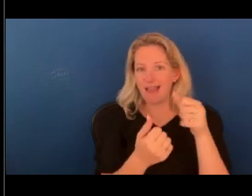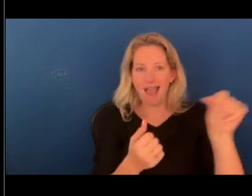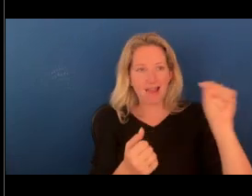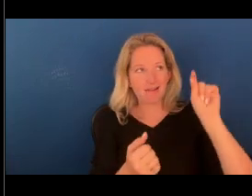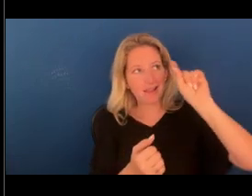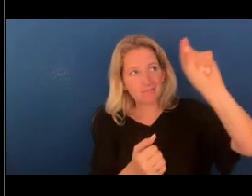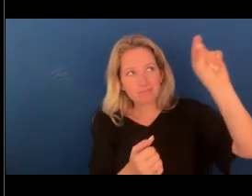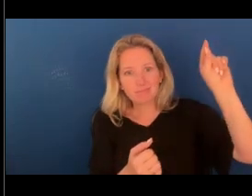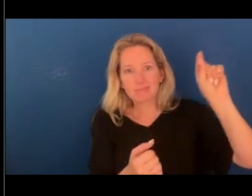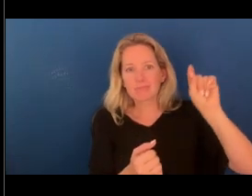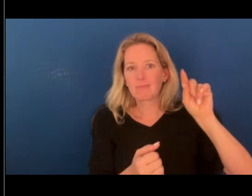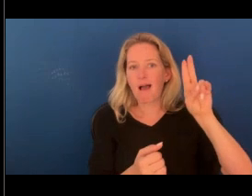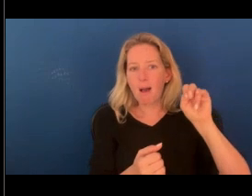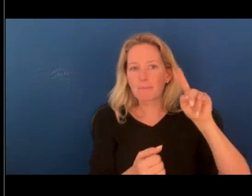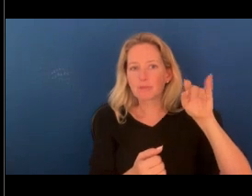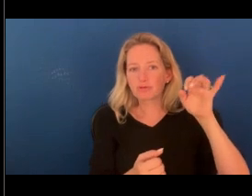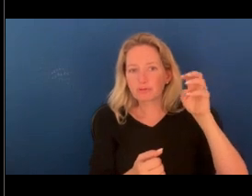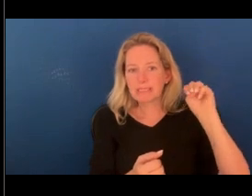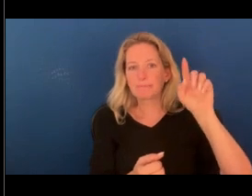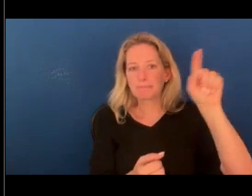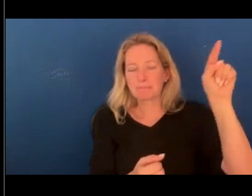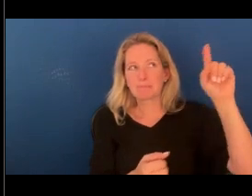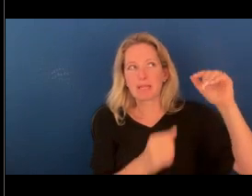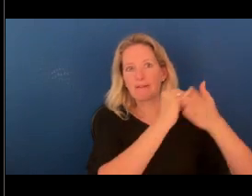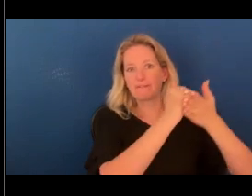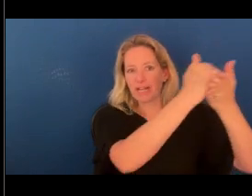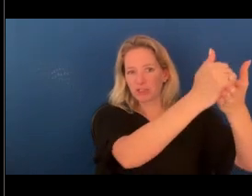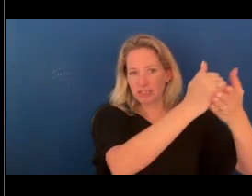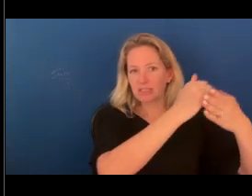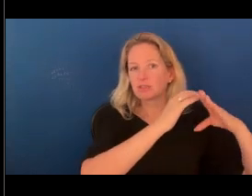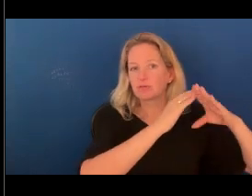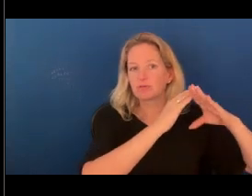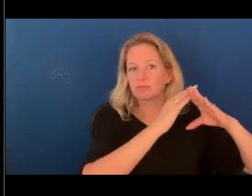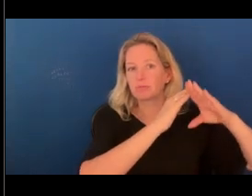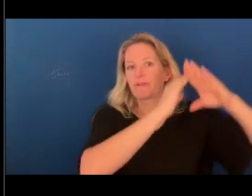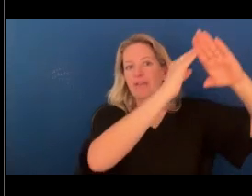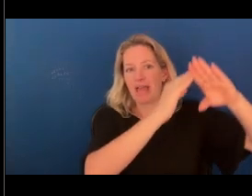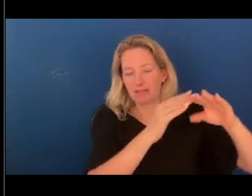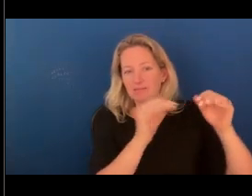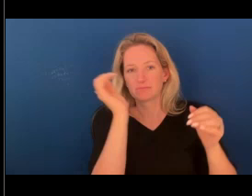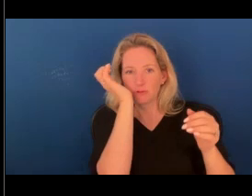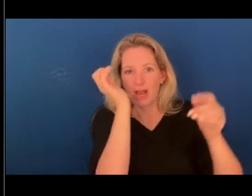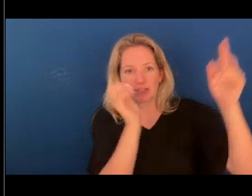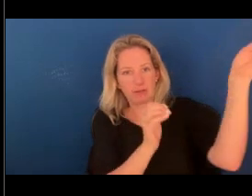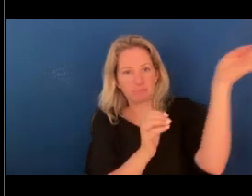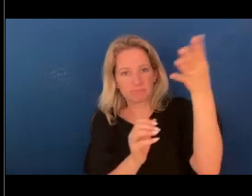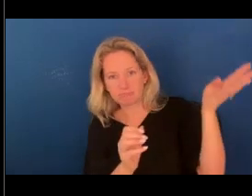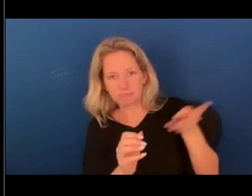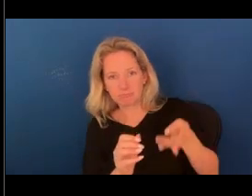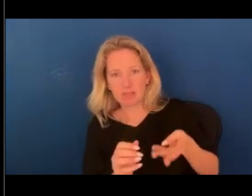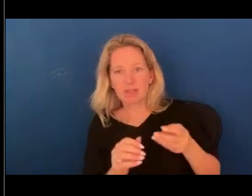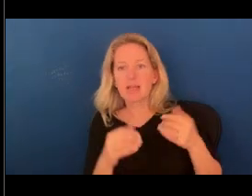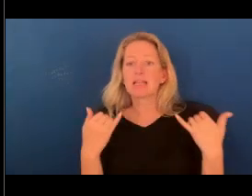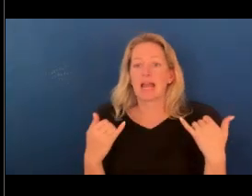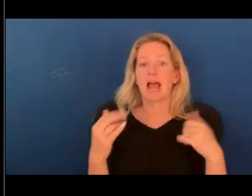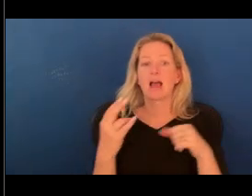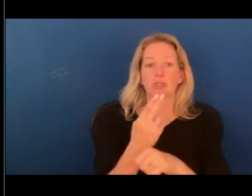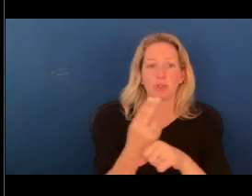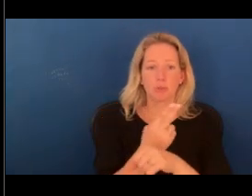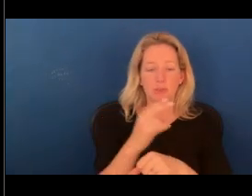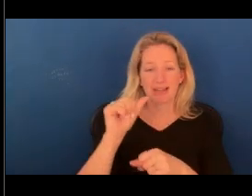on the nature of local escape trash streams. ETAP is now part of the Marine Debris Tracker app that is widely used around the country and beyond, and